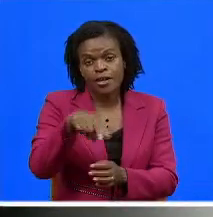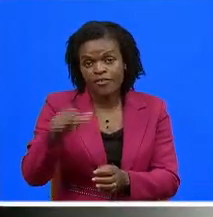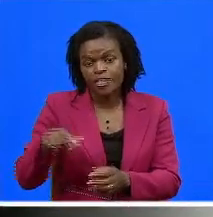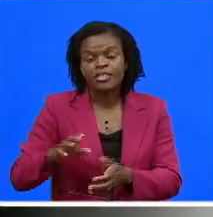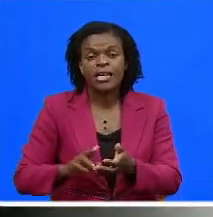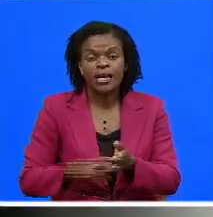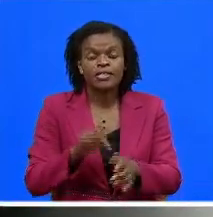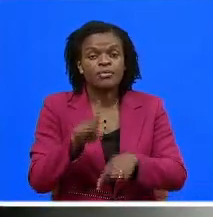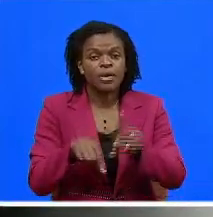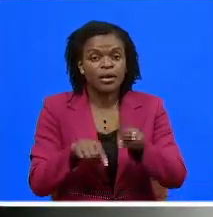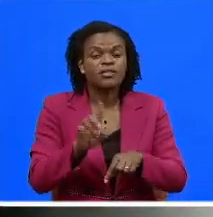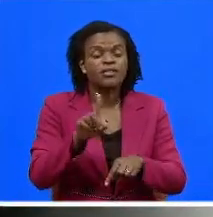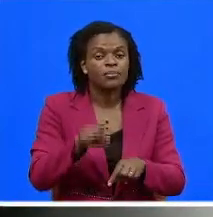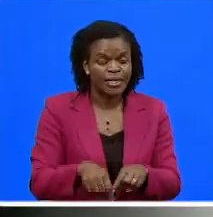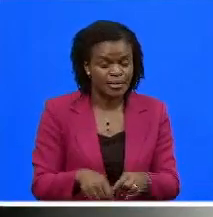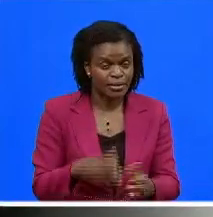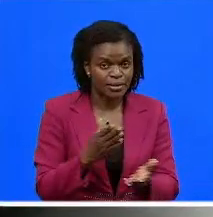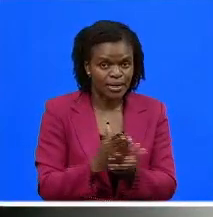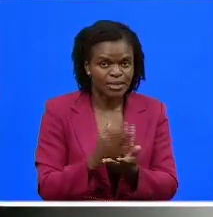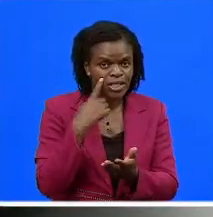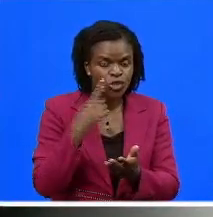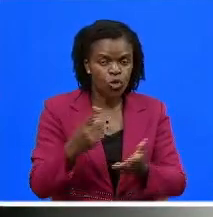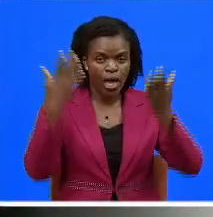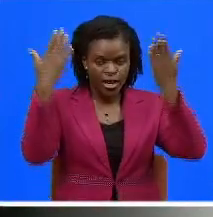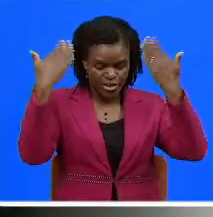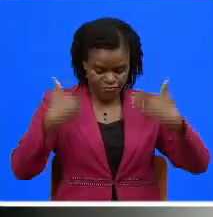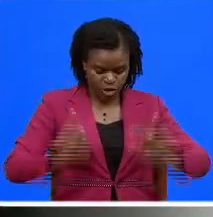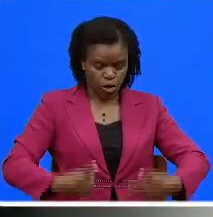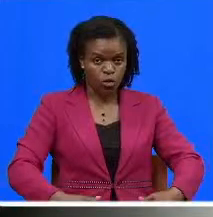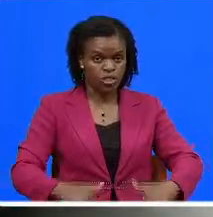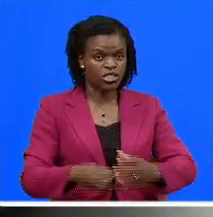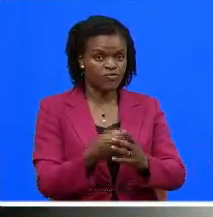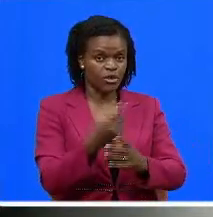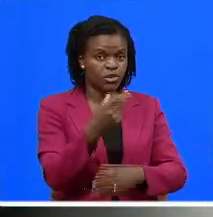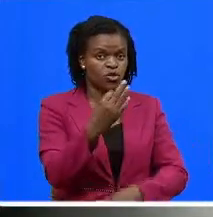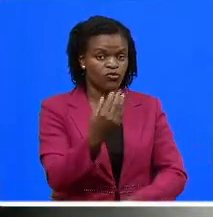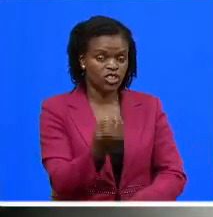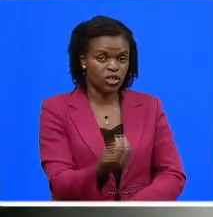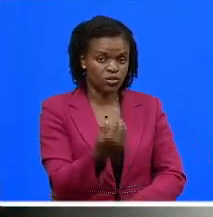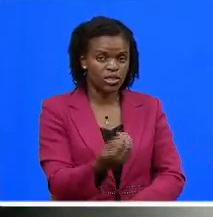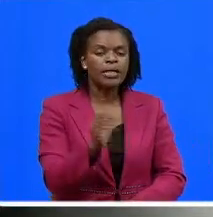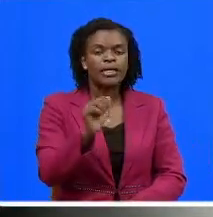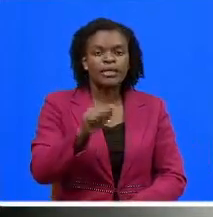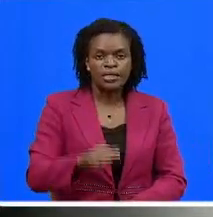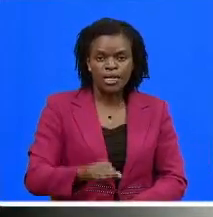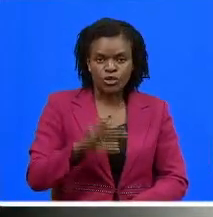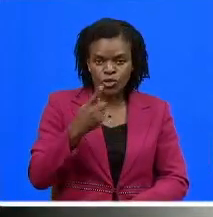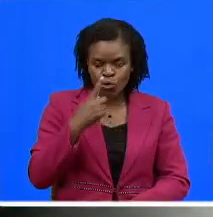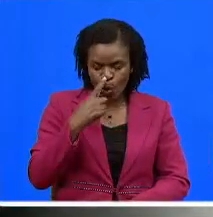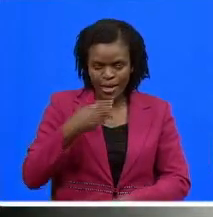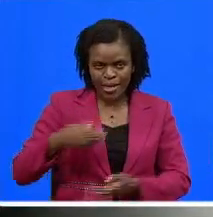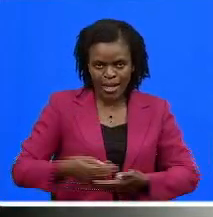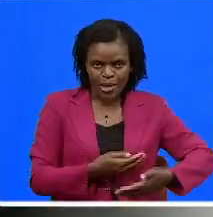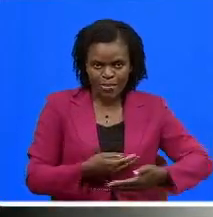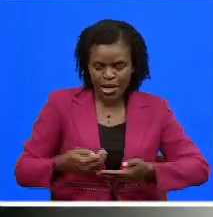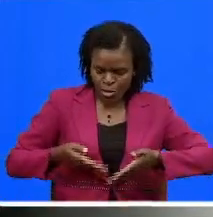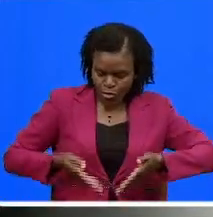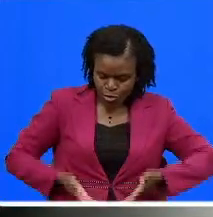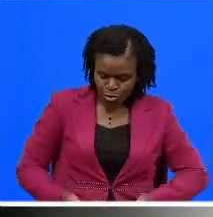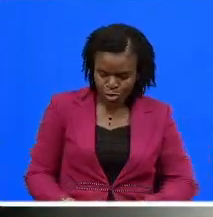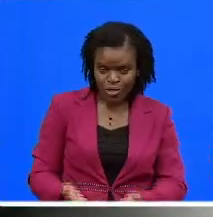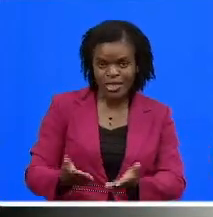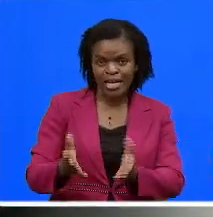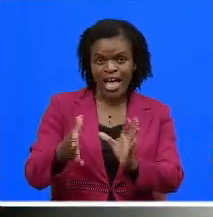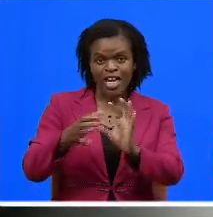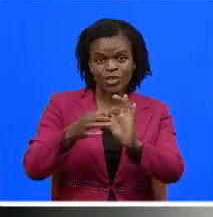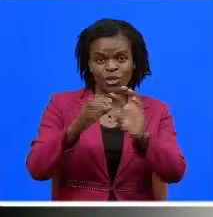let me start off with the physical development of a child. It's extremely important from the day that they come out of the womb and join us in the world. So